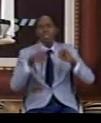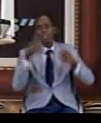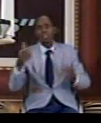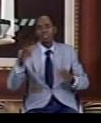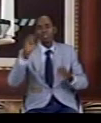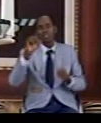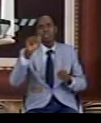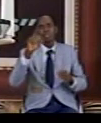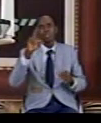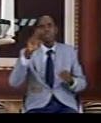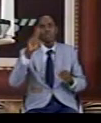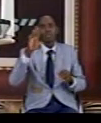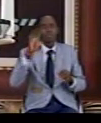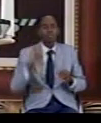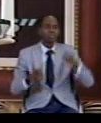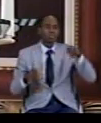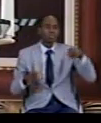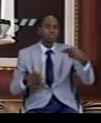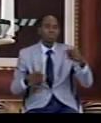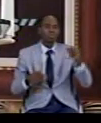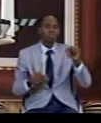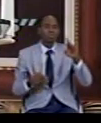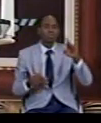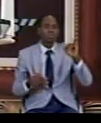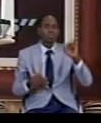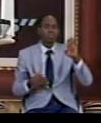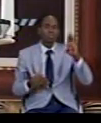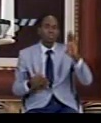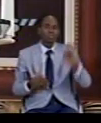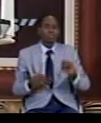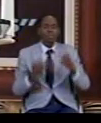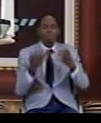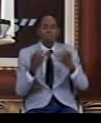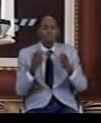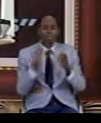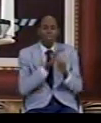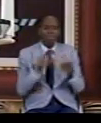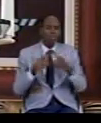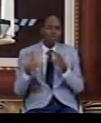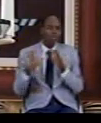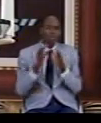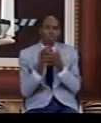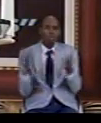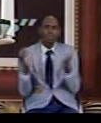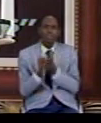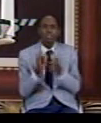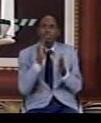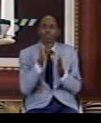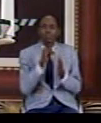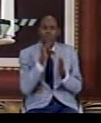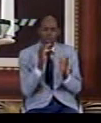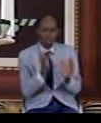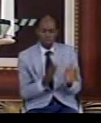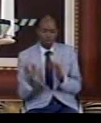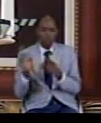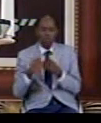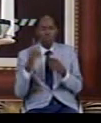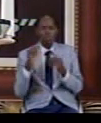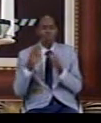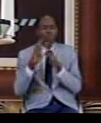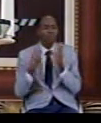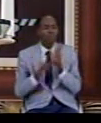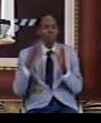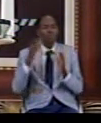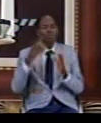any relative, if any townsman wants him to do something that is not according to the will of the Father, he'll say